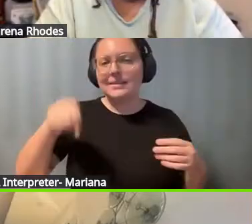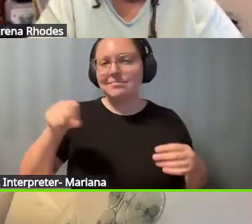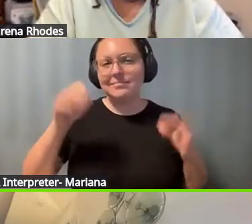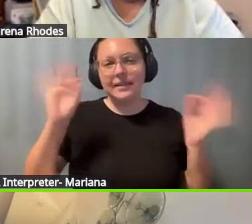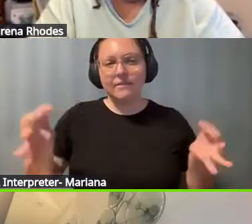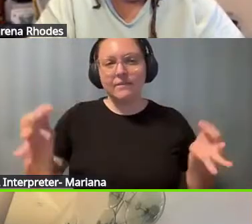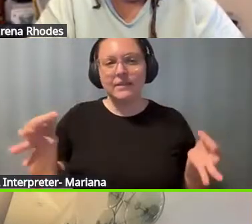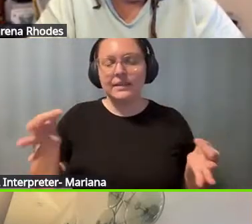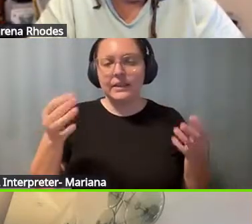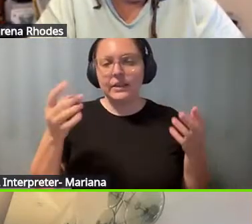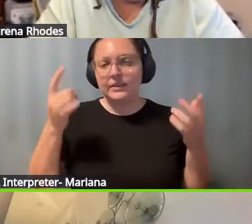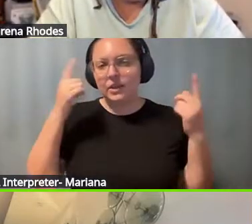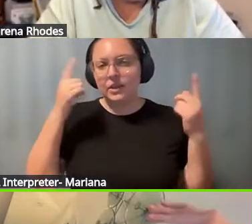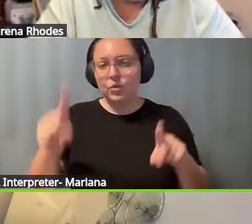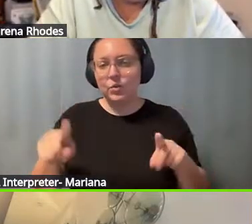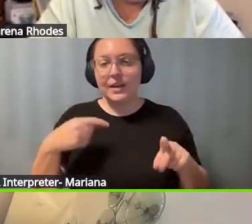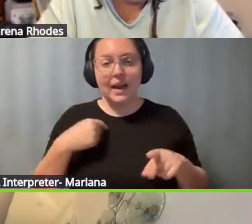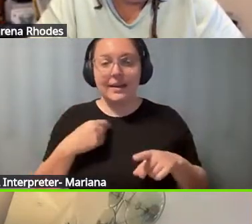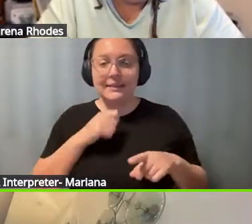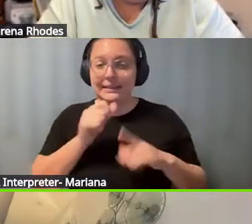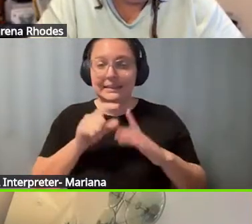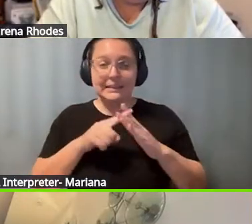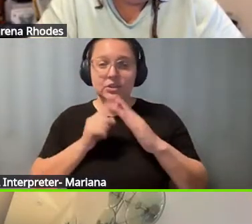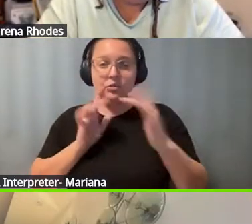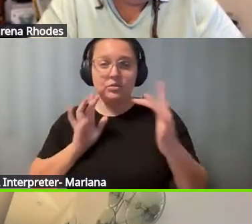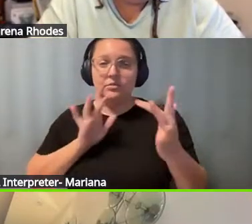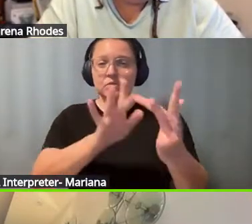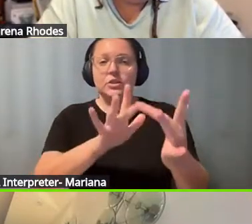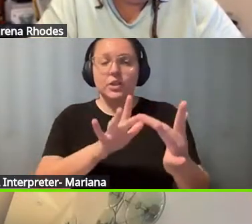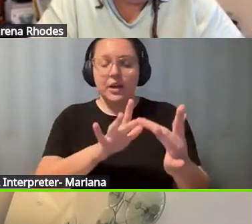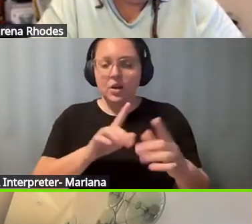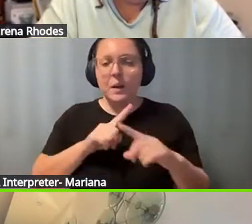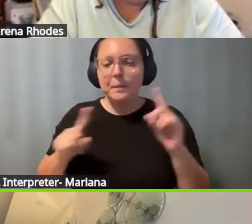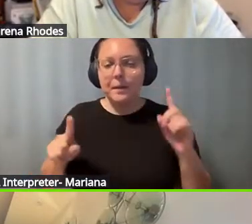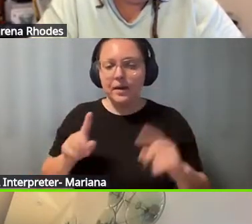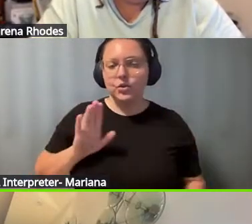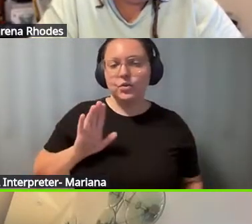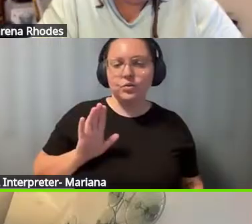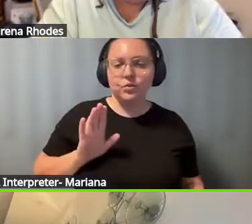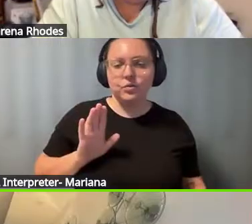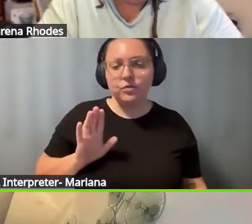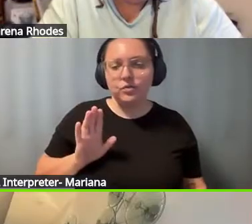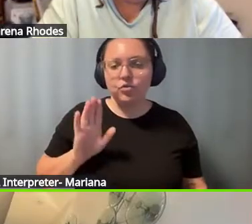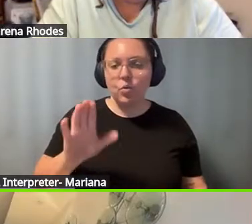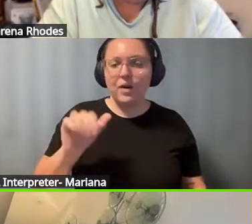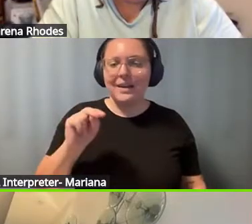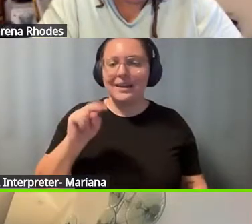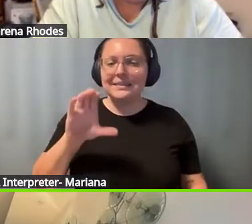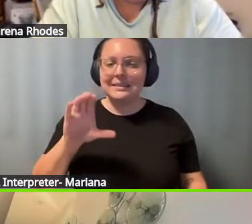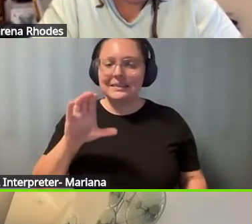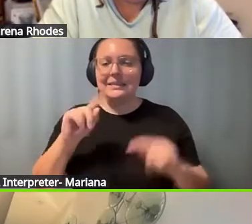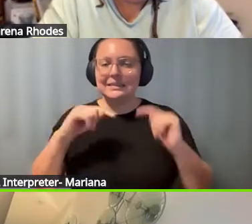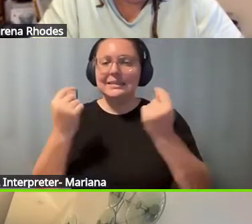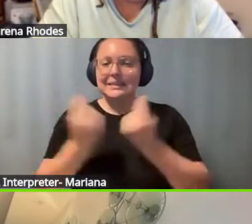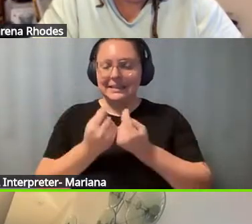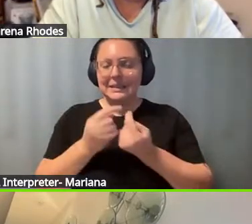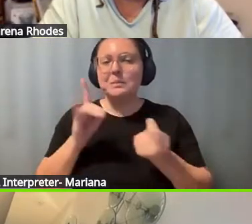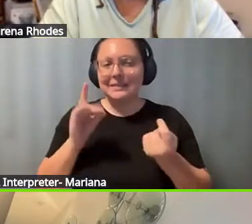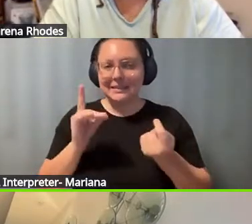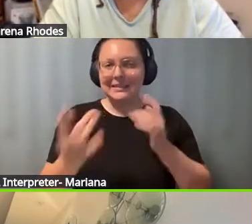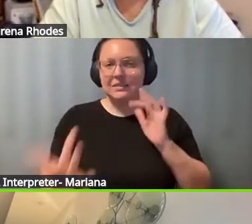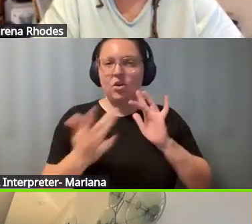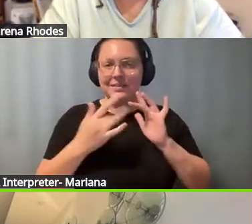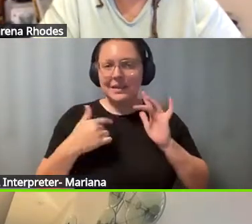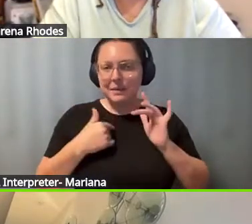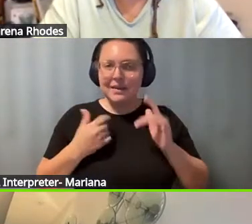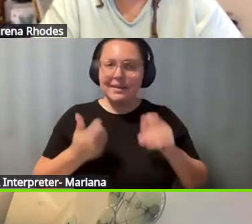didn't initially reach out, your ANC team did reach out to me and actually did express things like that. I